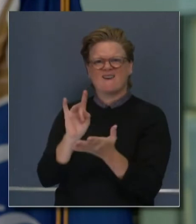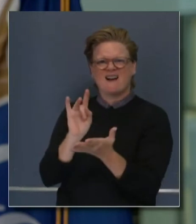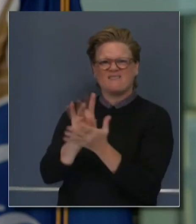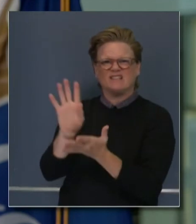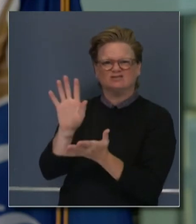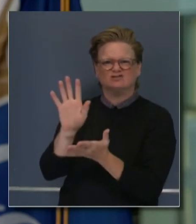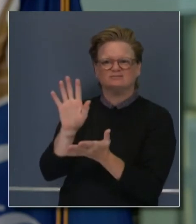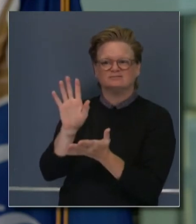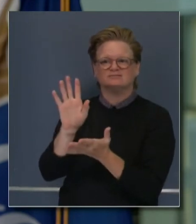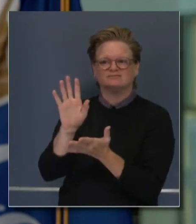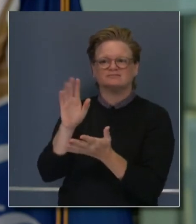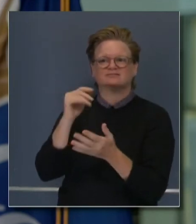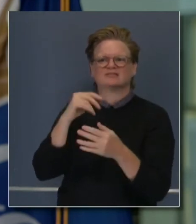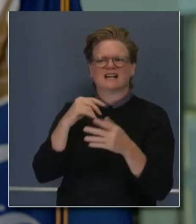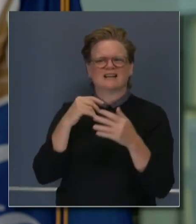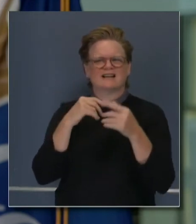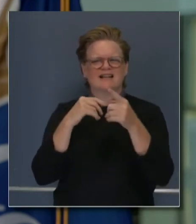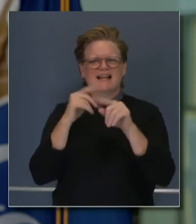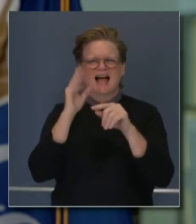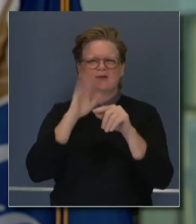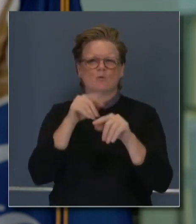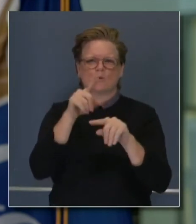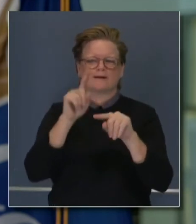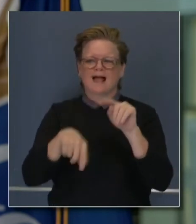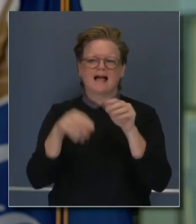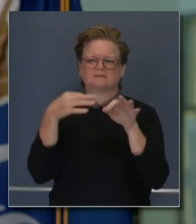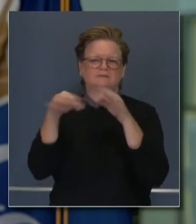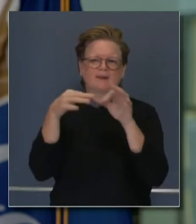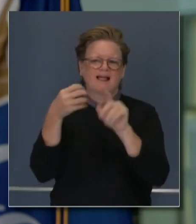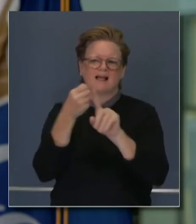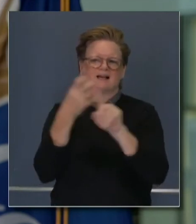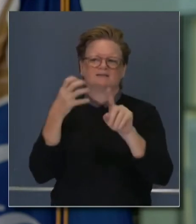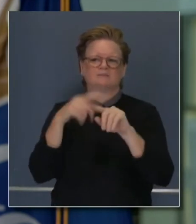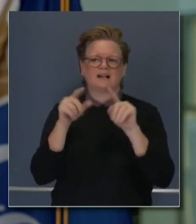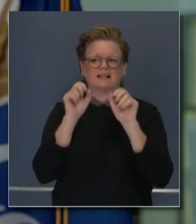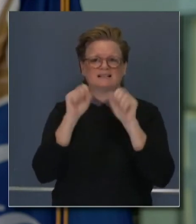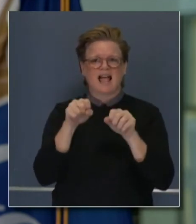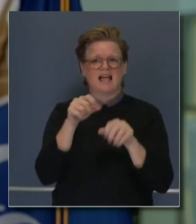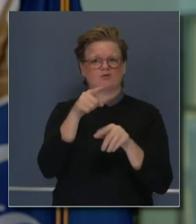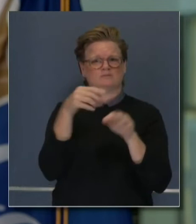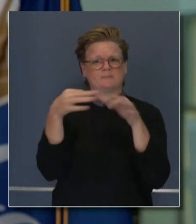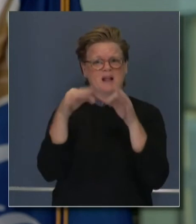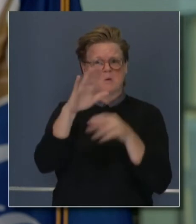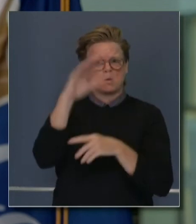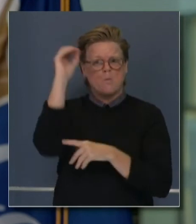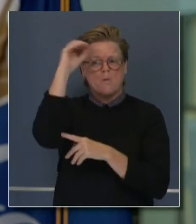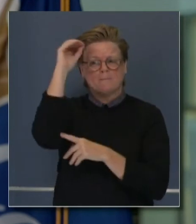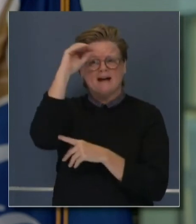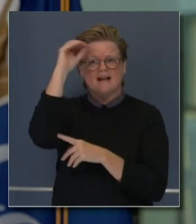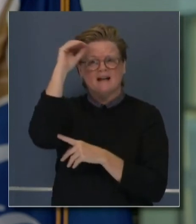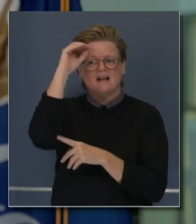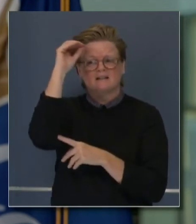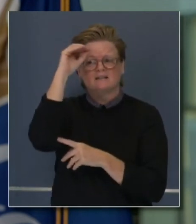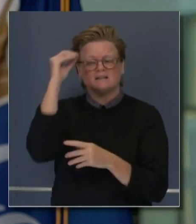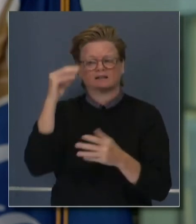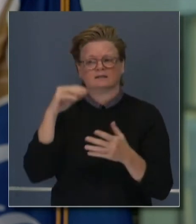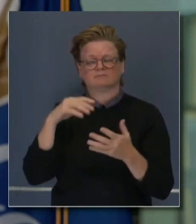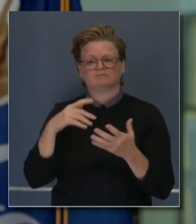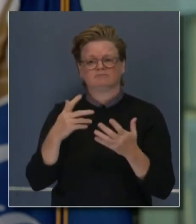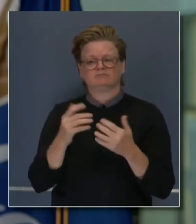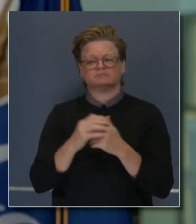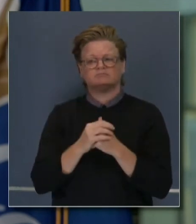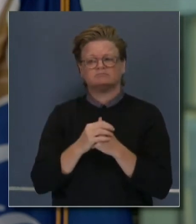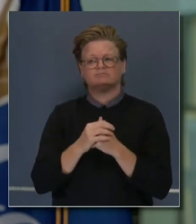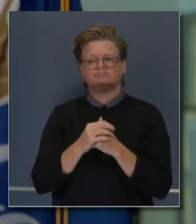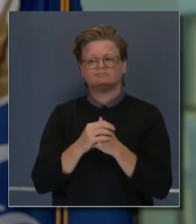of those provisions. Can you react to this, idea that this doesn't go far enough, that the provisions as